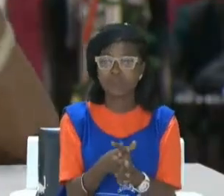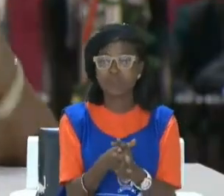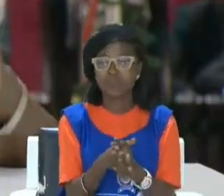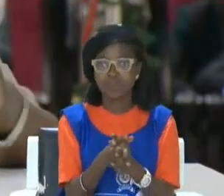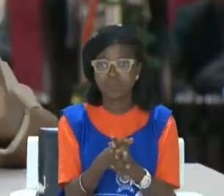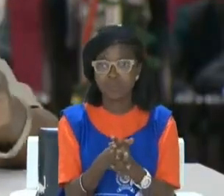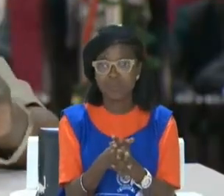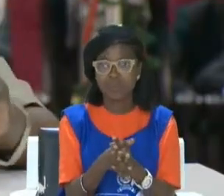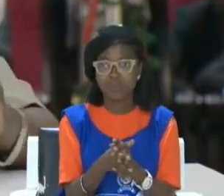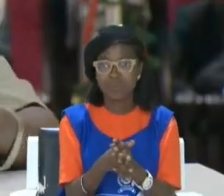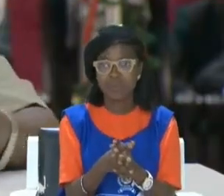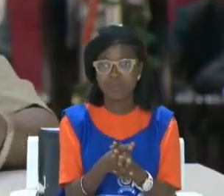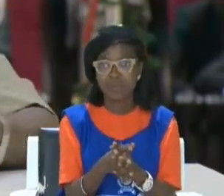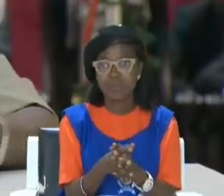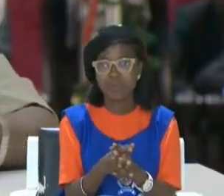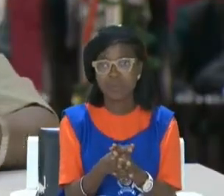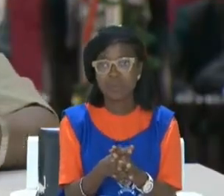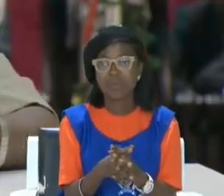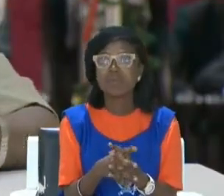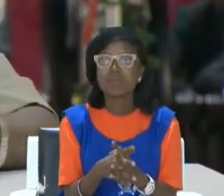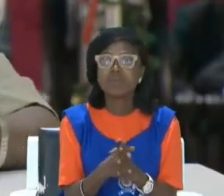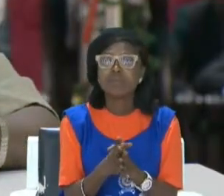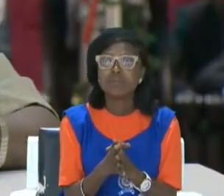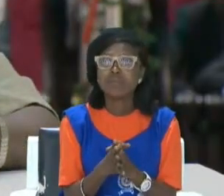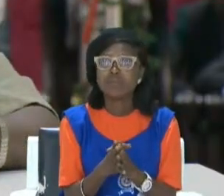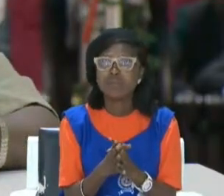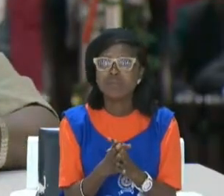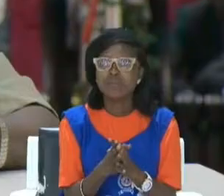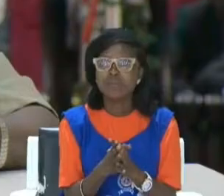I think my son mentioned it,